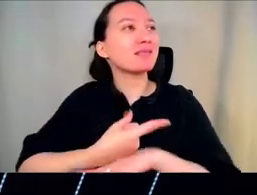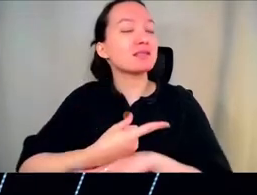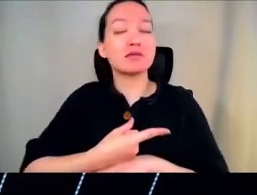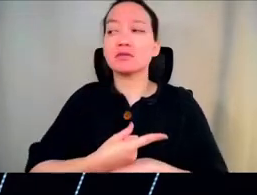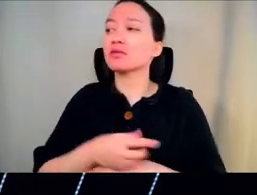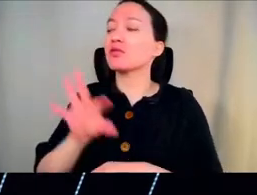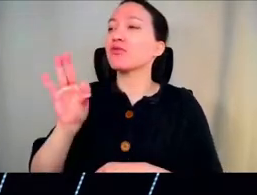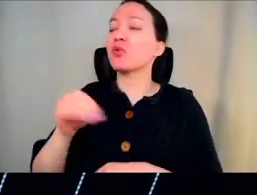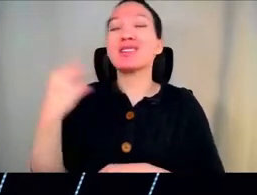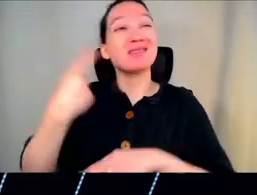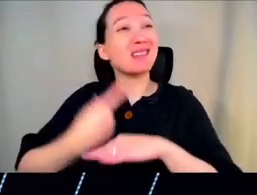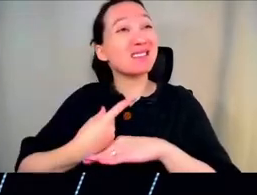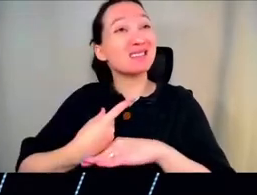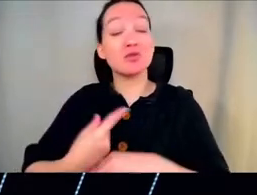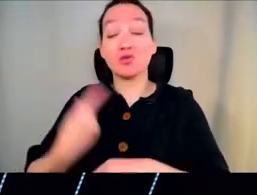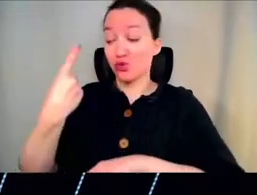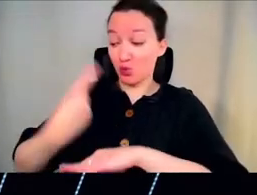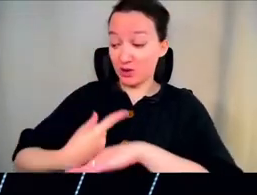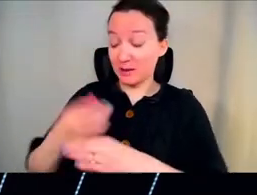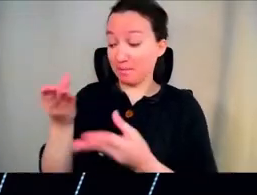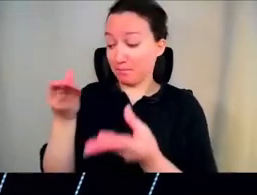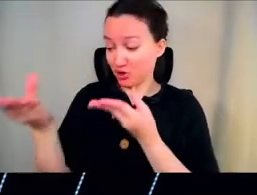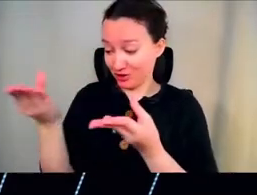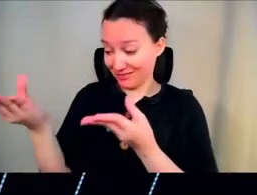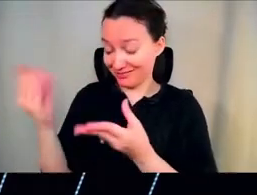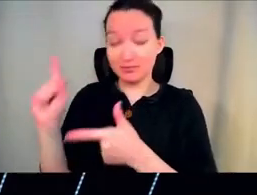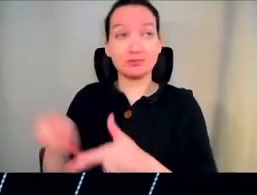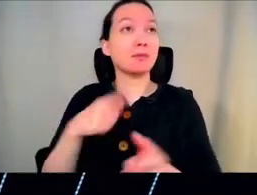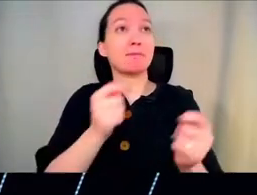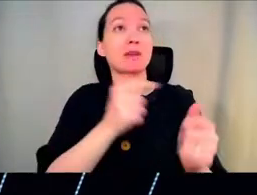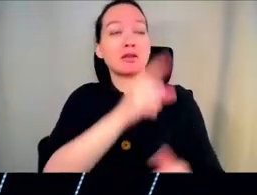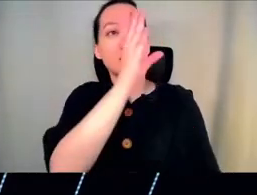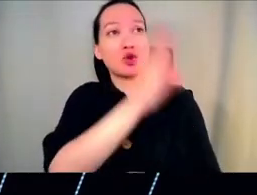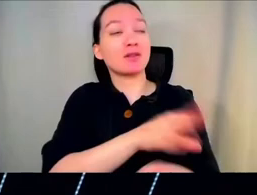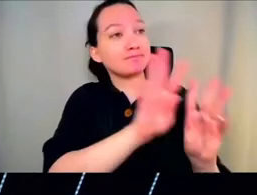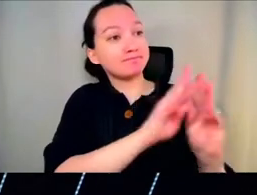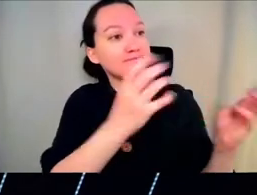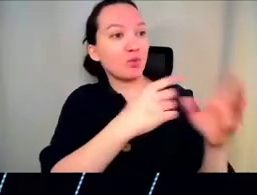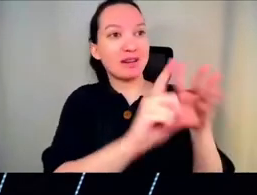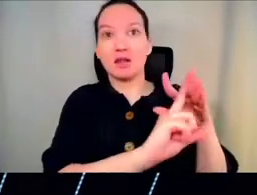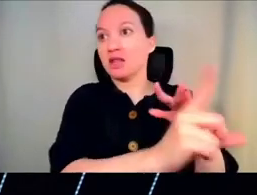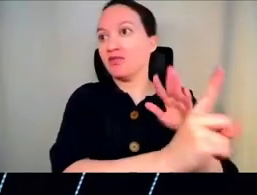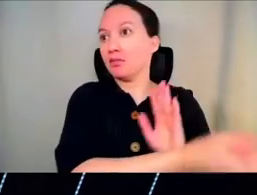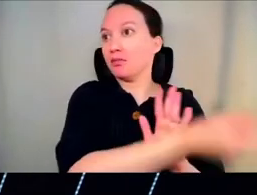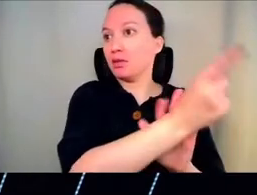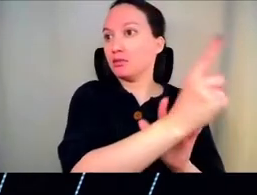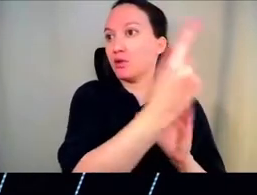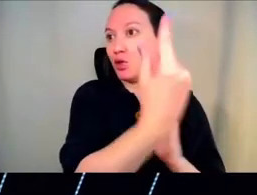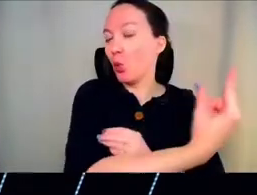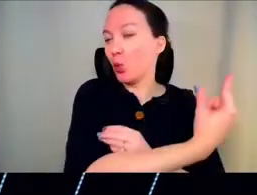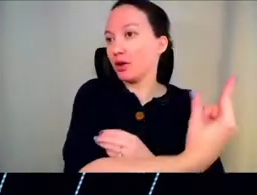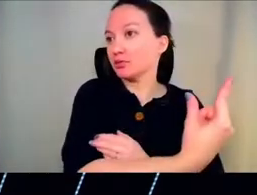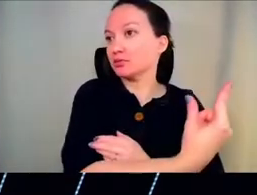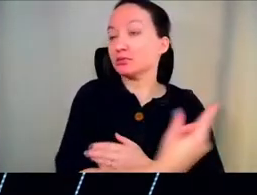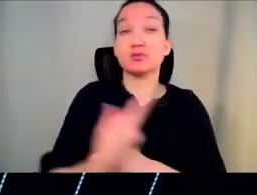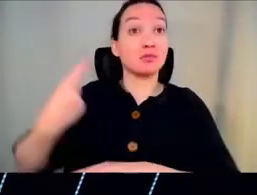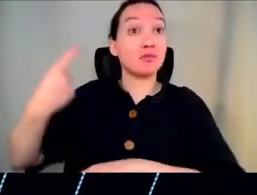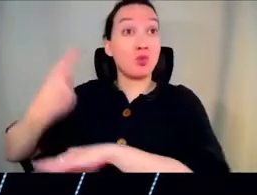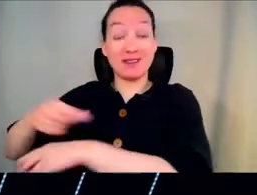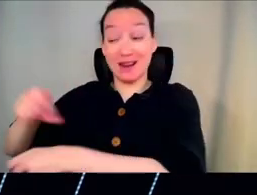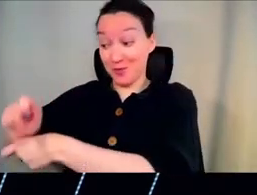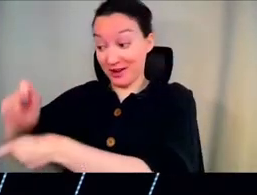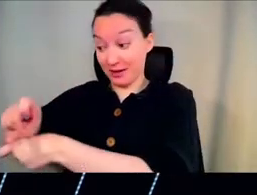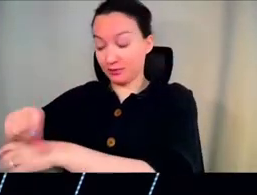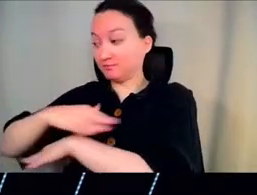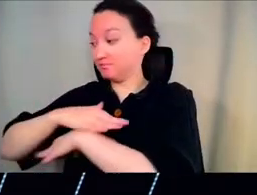goes 40 days, he does one day of ministry, and then immediately goes to his disciples, hey, we need to get out of here for a second and go be alone. It's like one day on the job, and he's